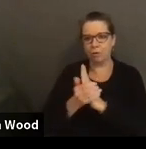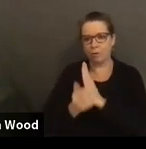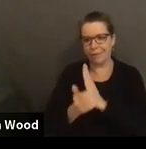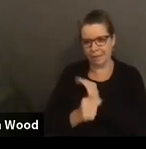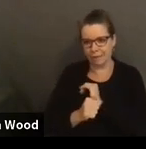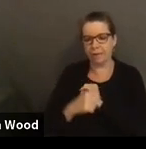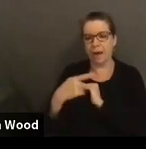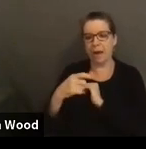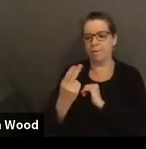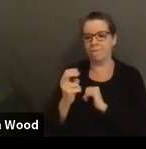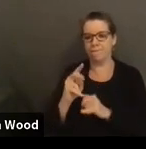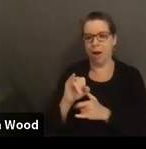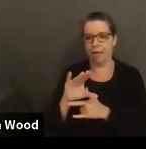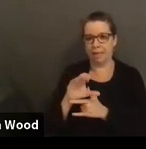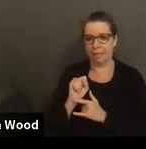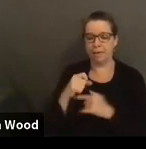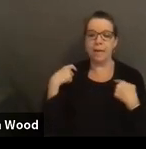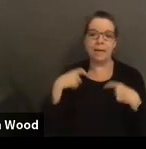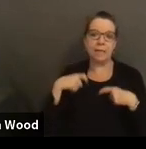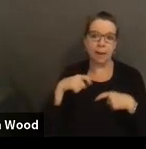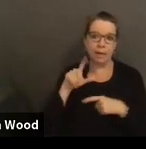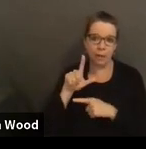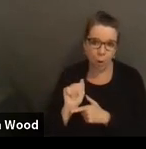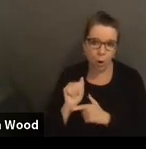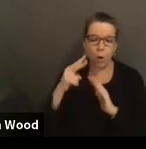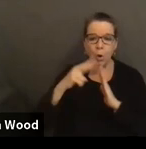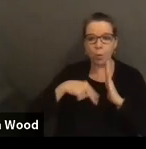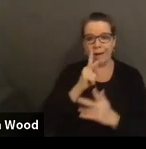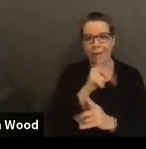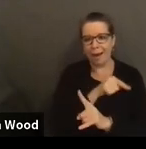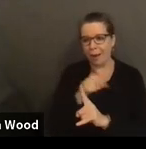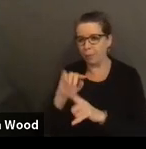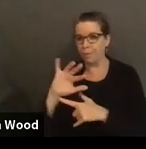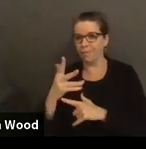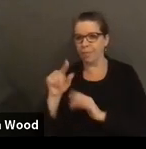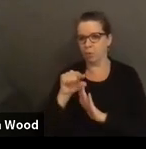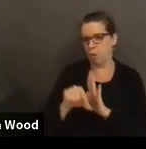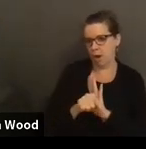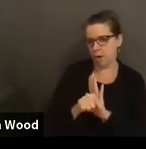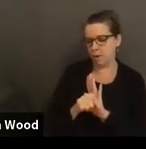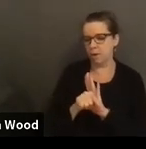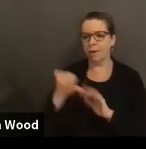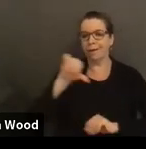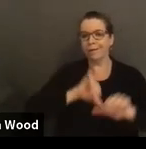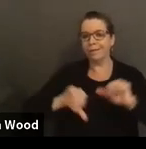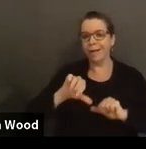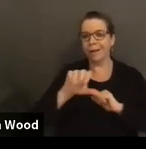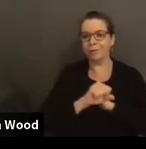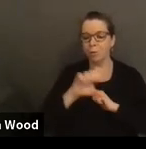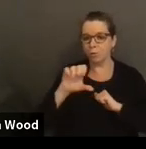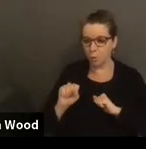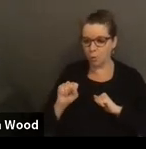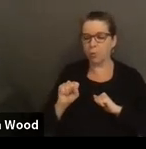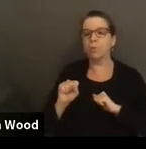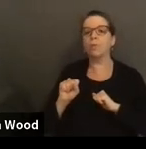phonics. We have Spanish language arts and reading, K through 5th grade, science and social studies, which